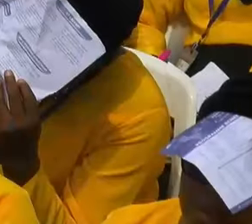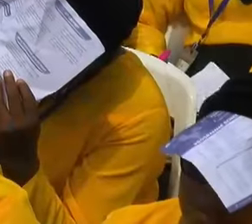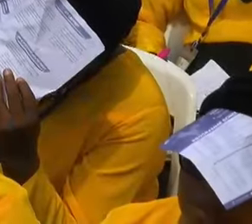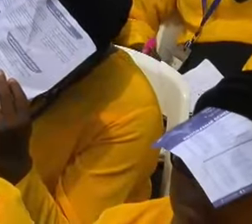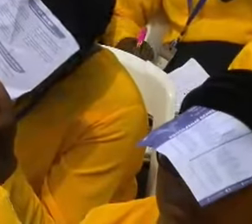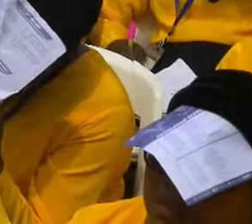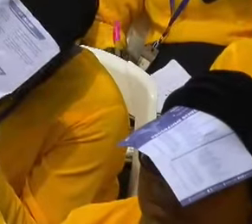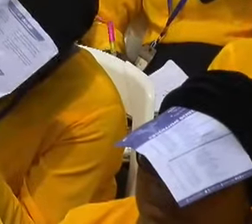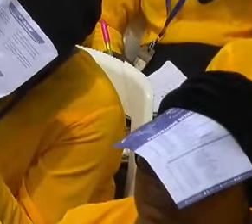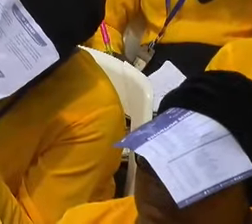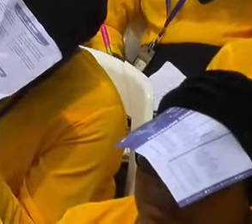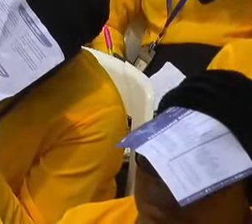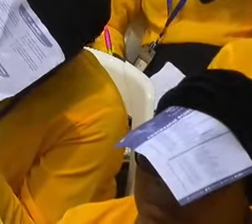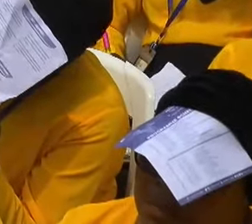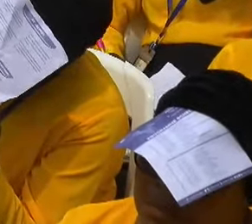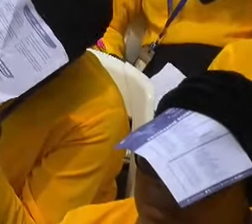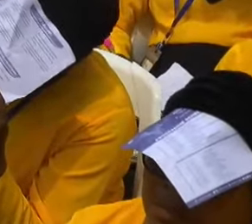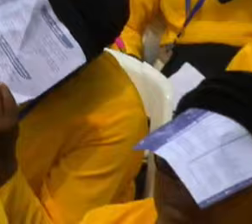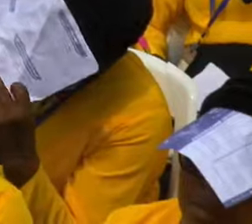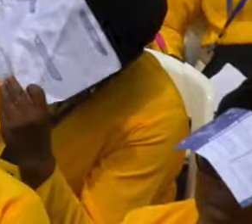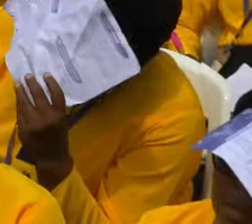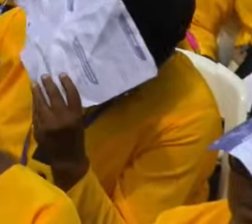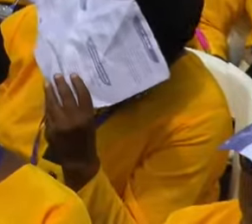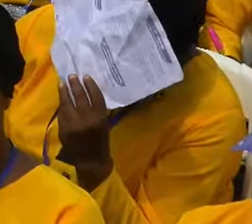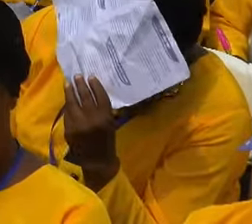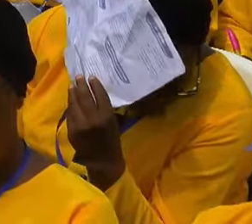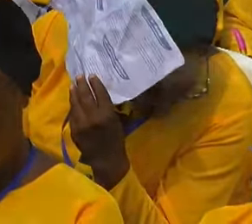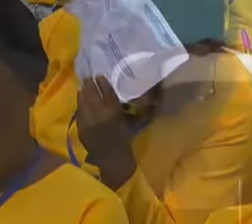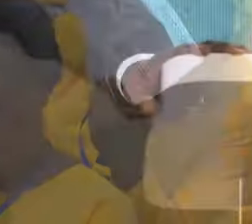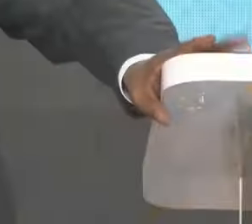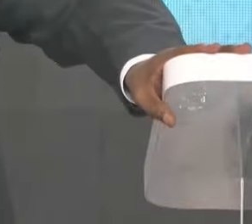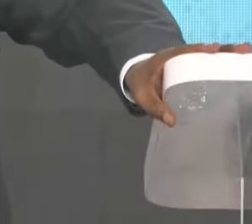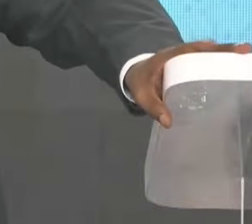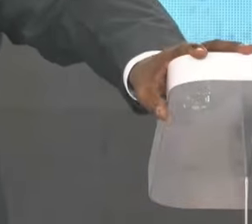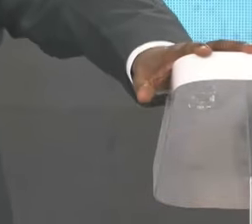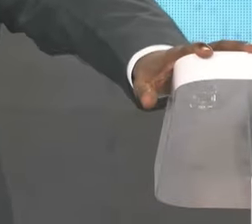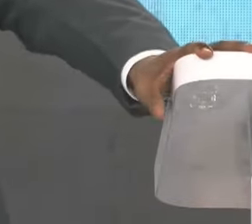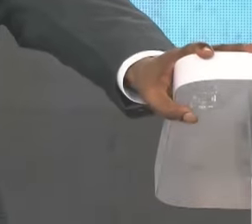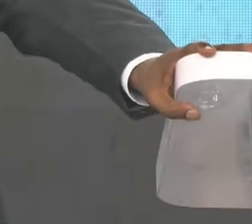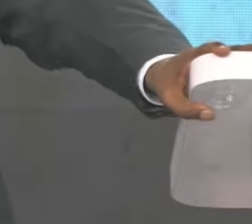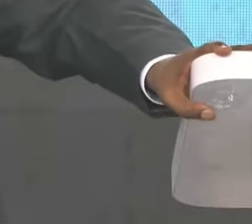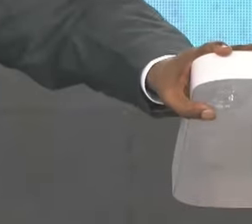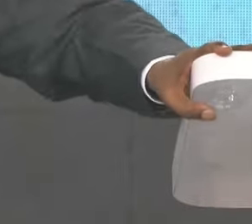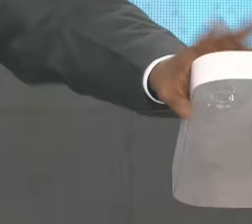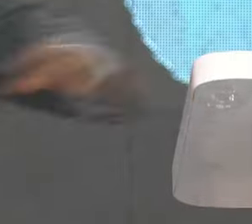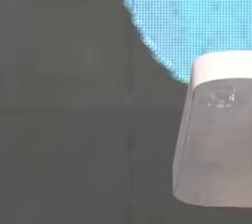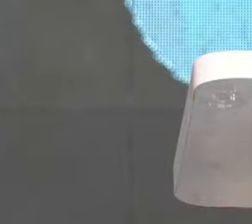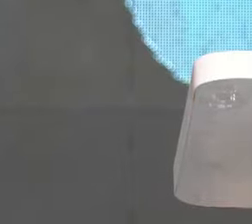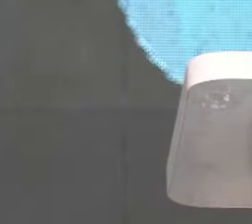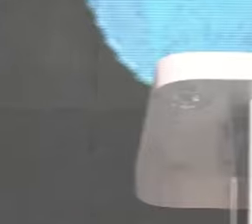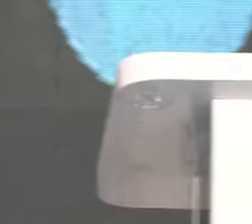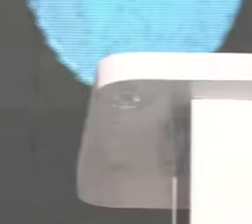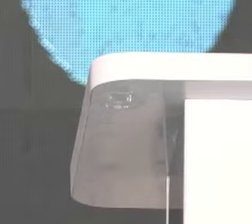this one has money, and now you can buy this, you can buy that. That thing you always do, the